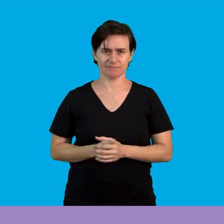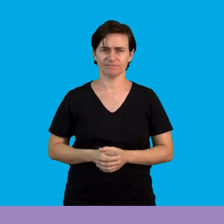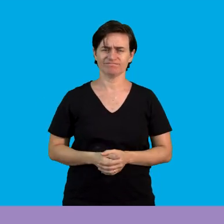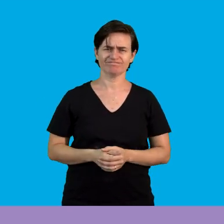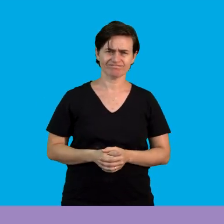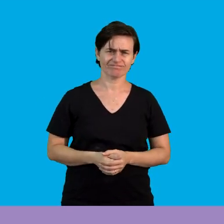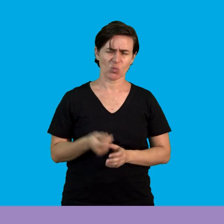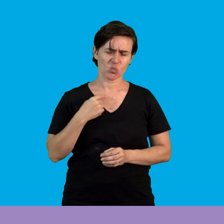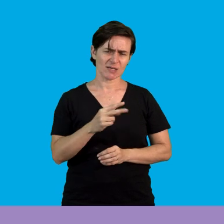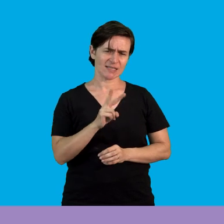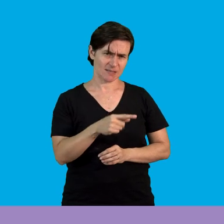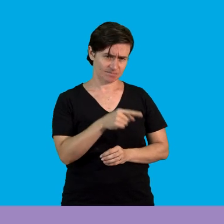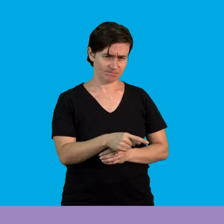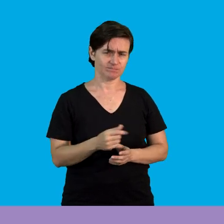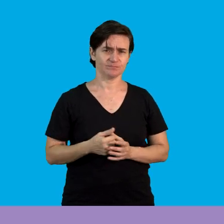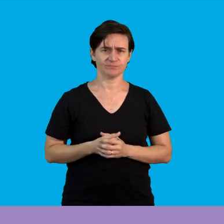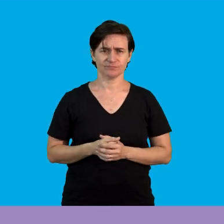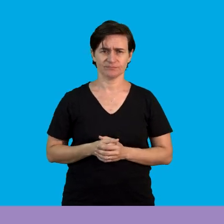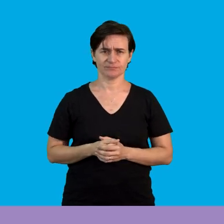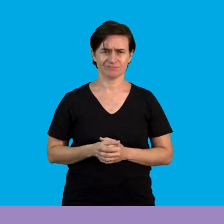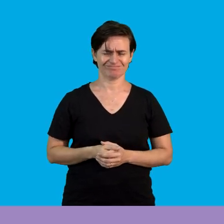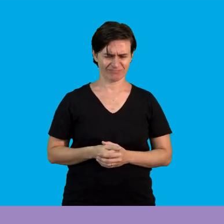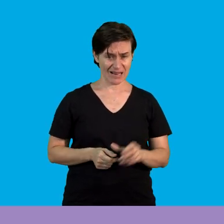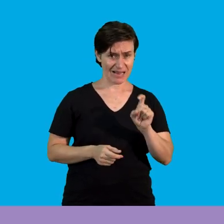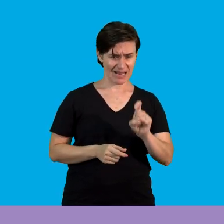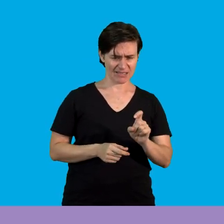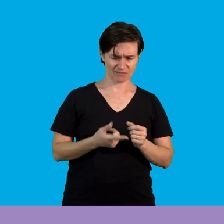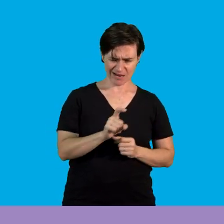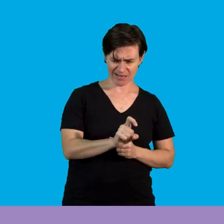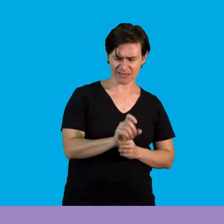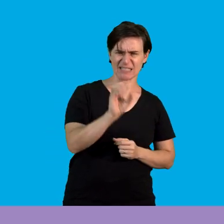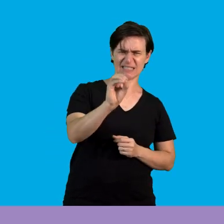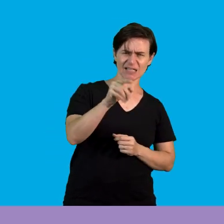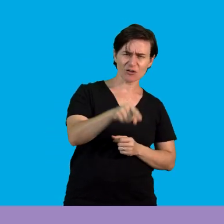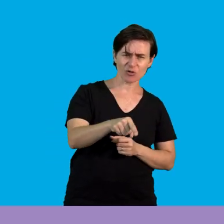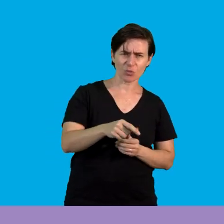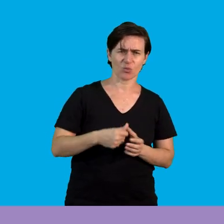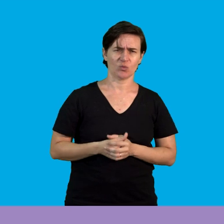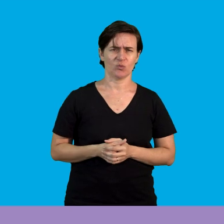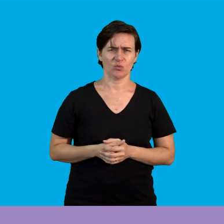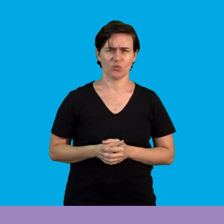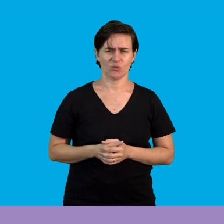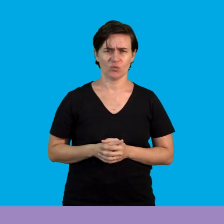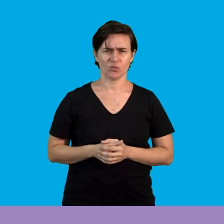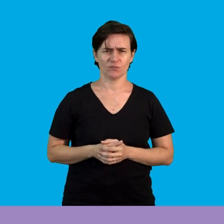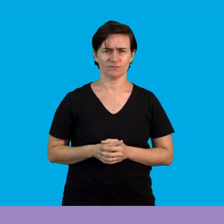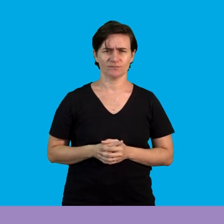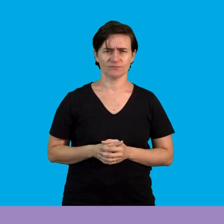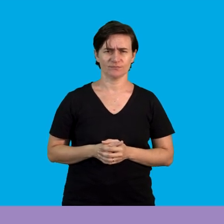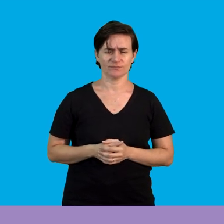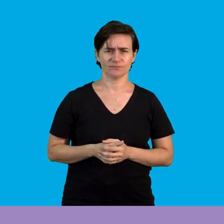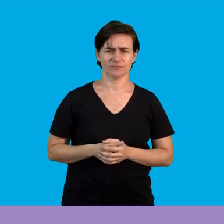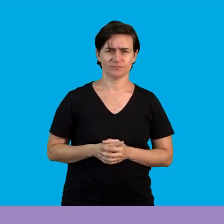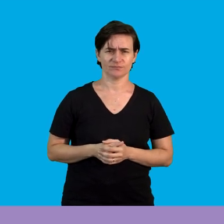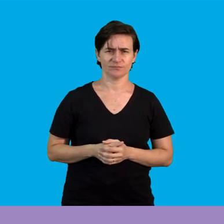coefficient. And when we have a variable or any number, except for